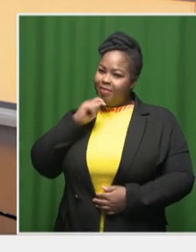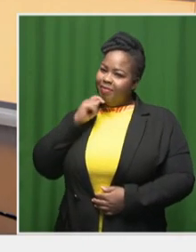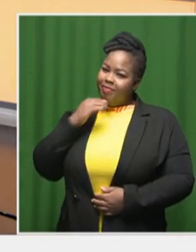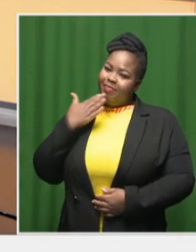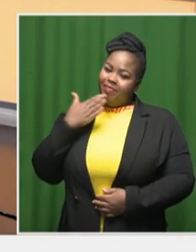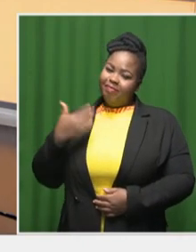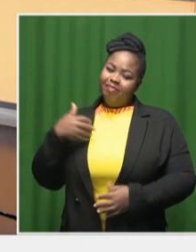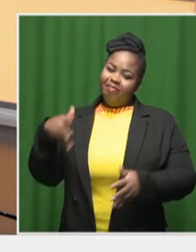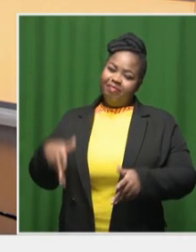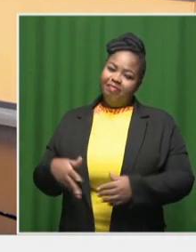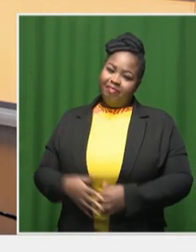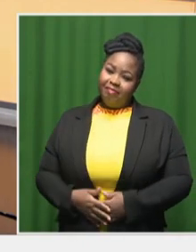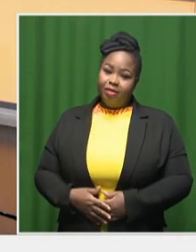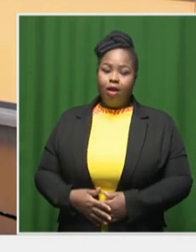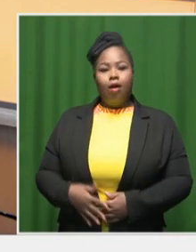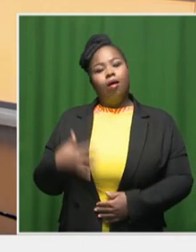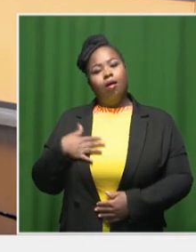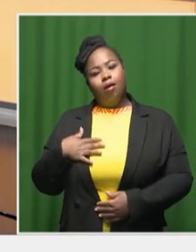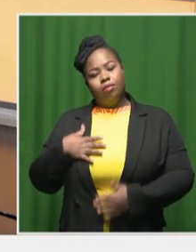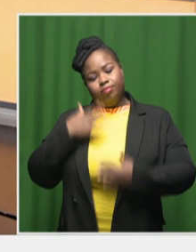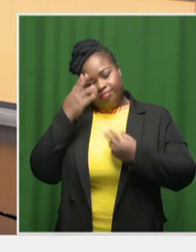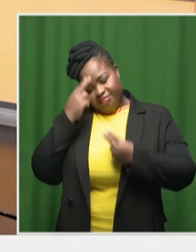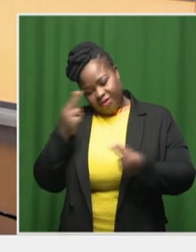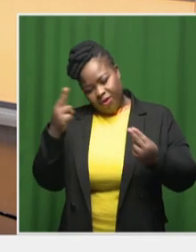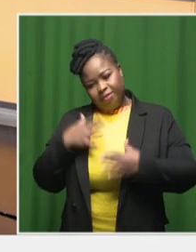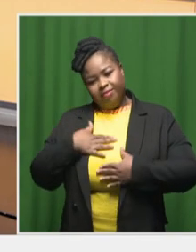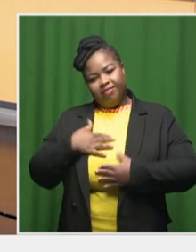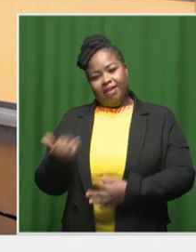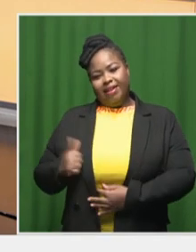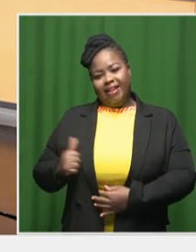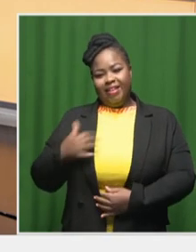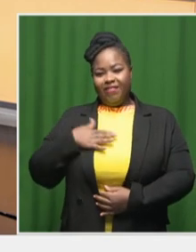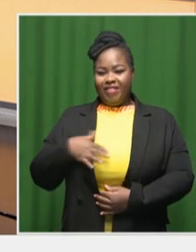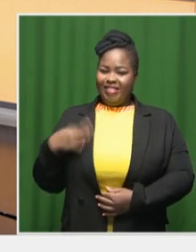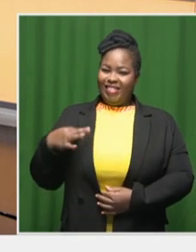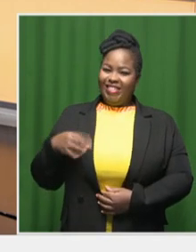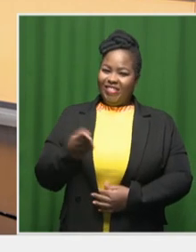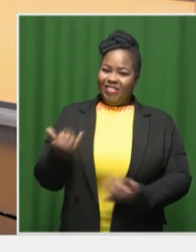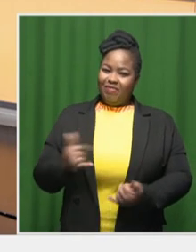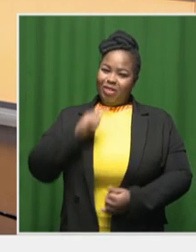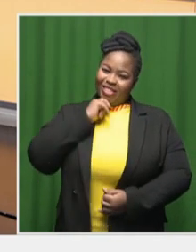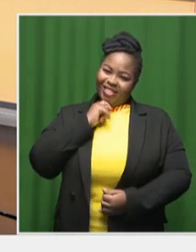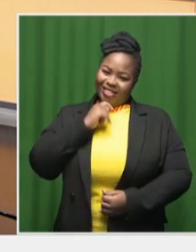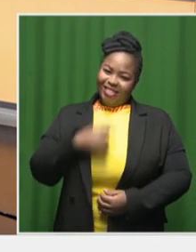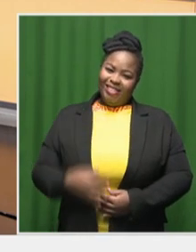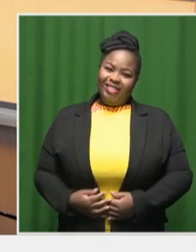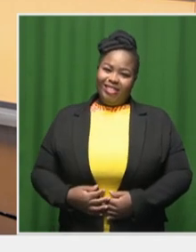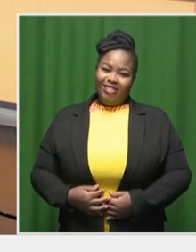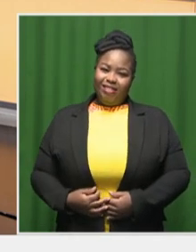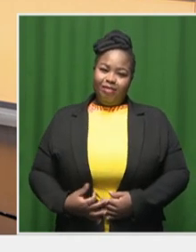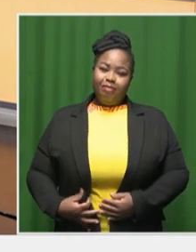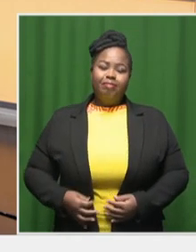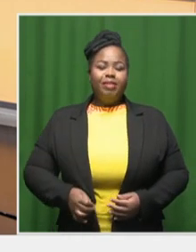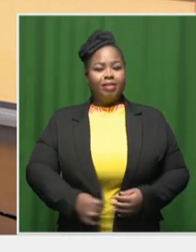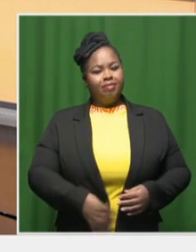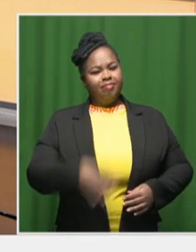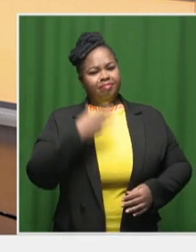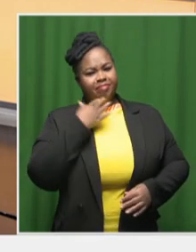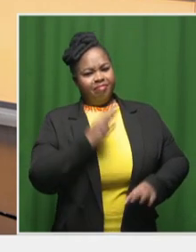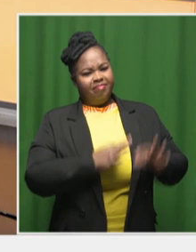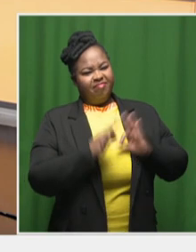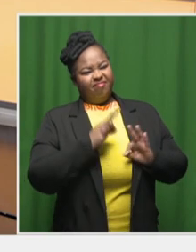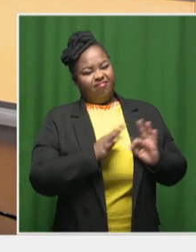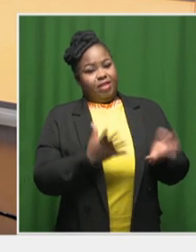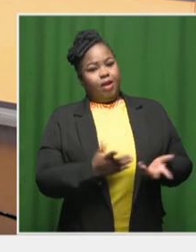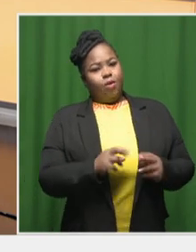thank you so much for having me. It's really an honor and a privilege to join you girls this morning. So let's just talk about how